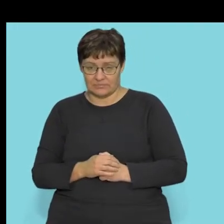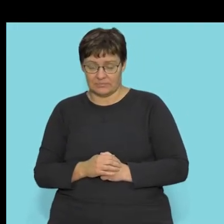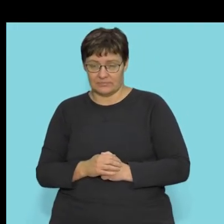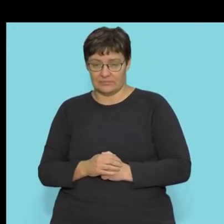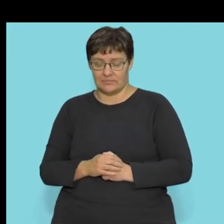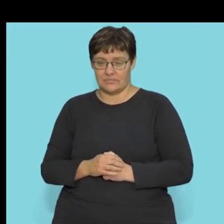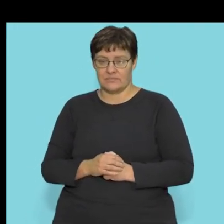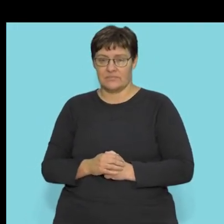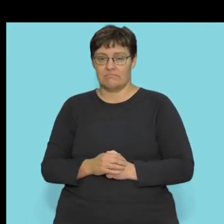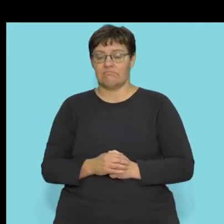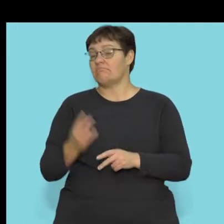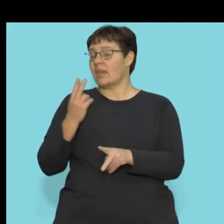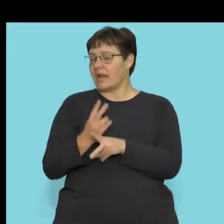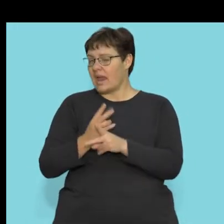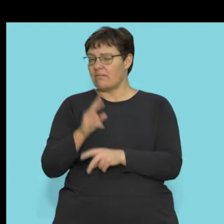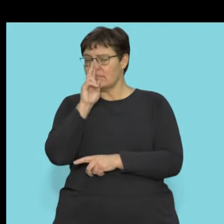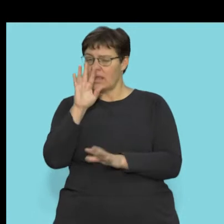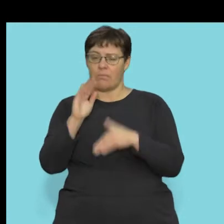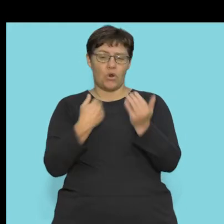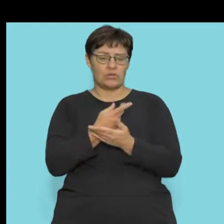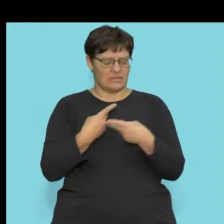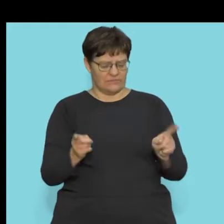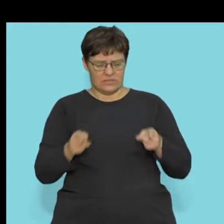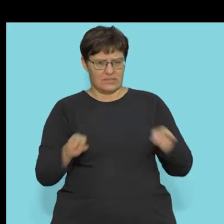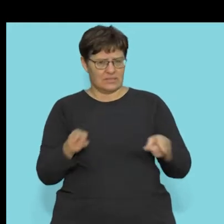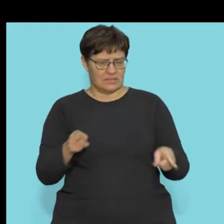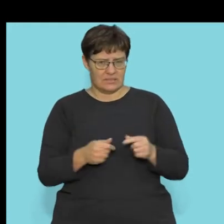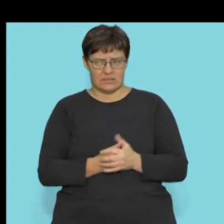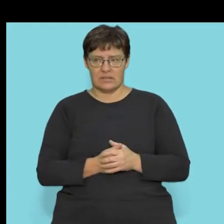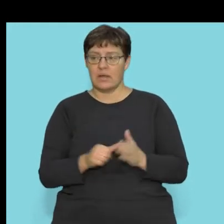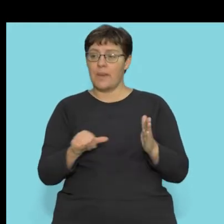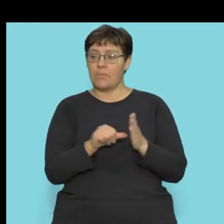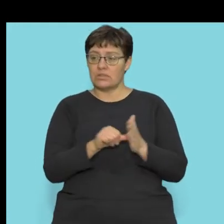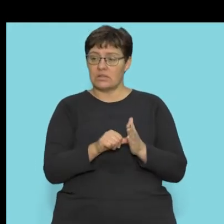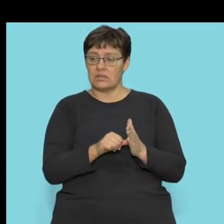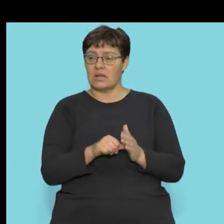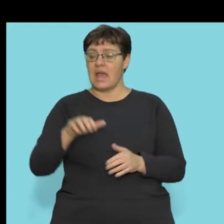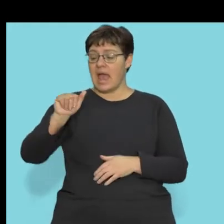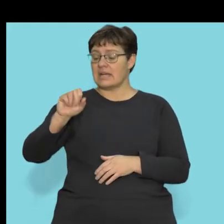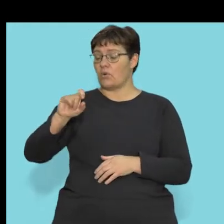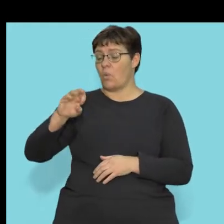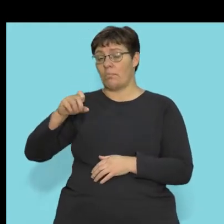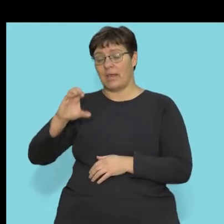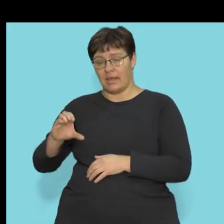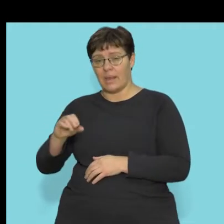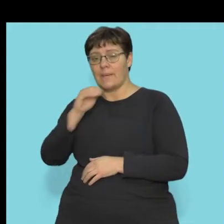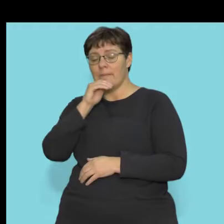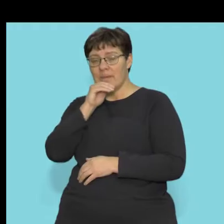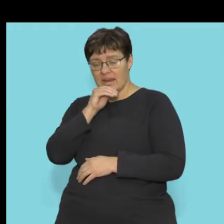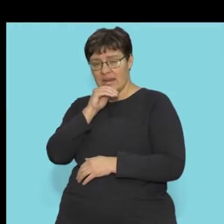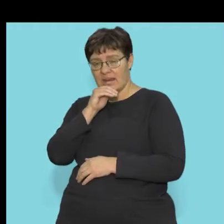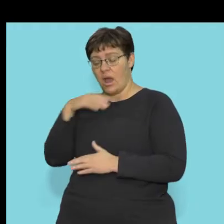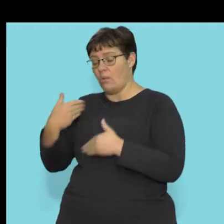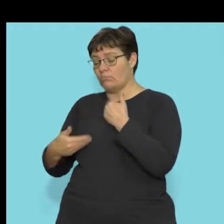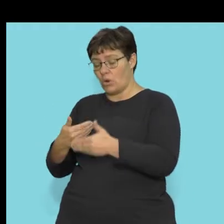of oxygen. So again, let's see how that process is different. The key terms is that anaerobic respiration refers to